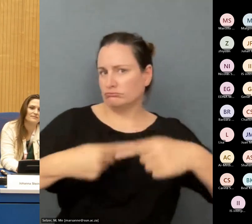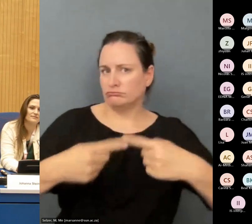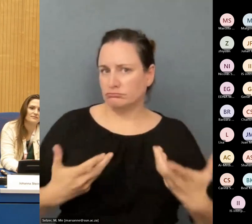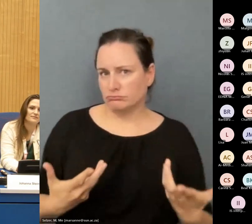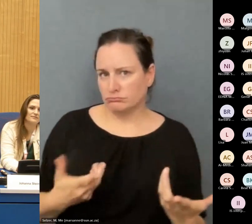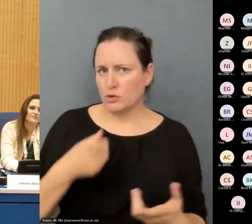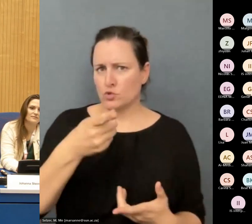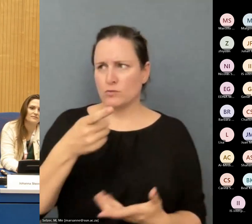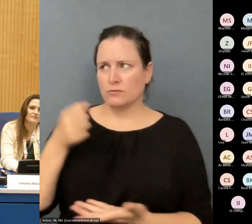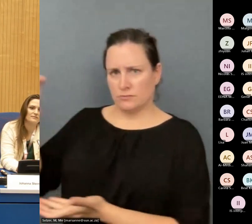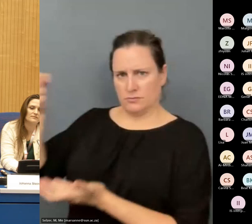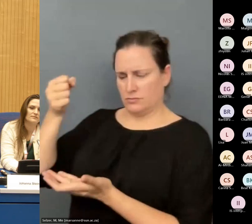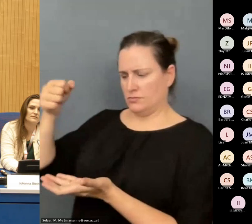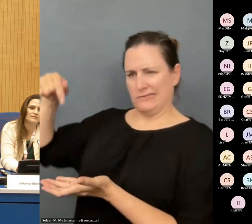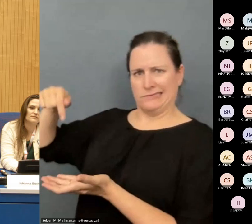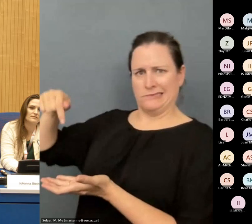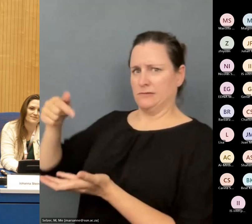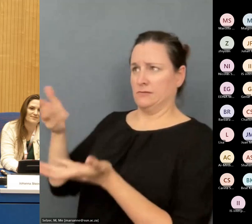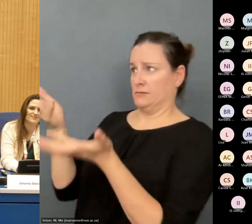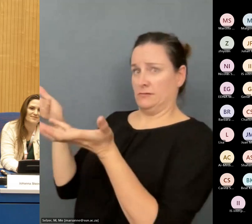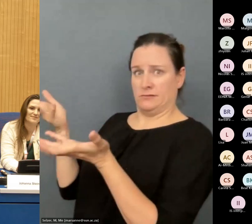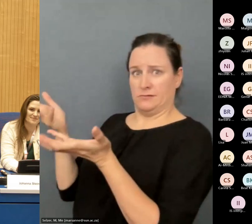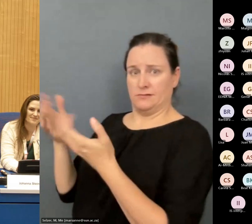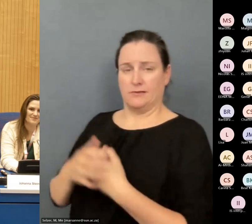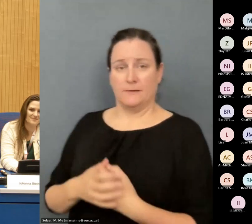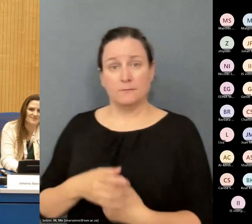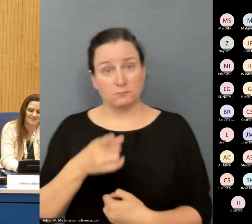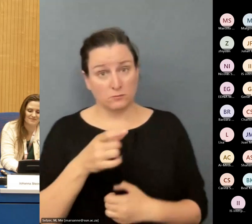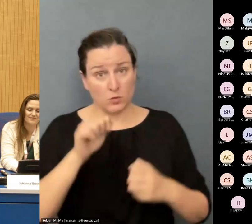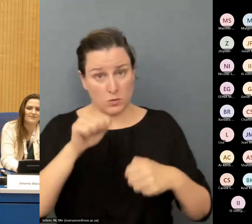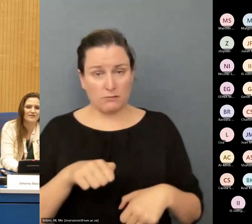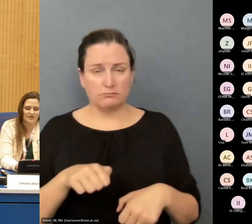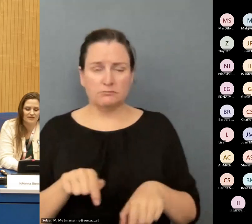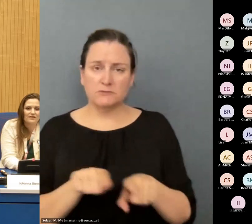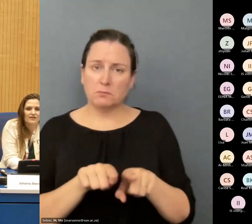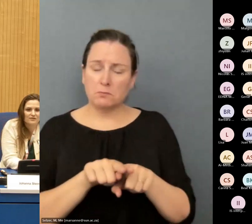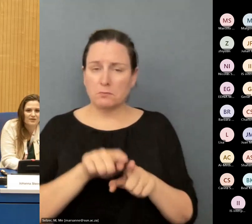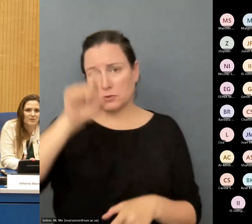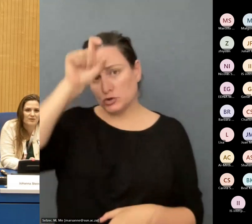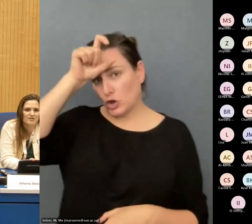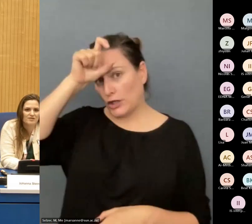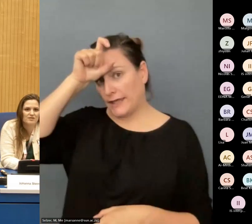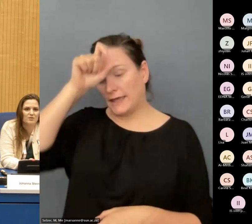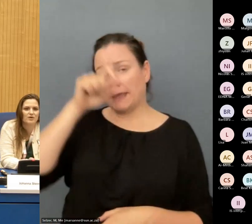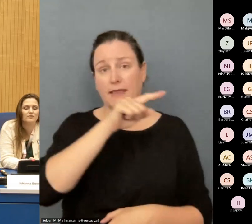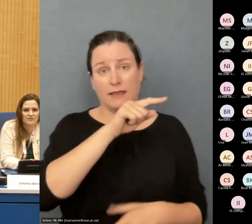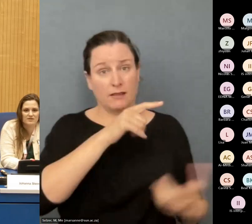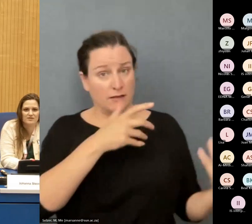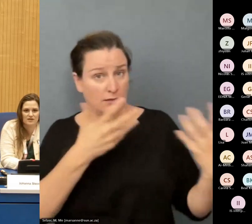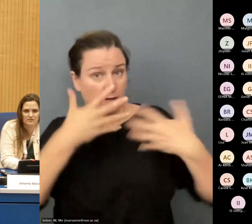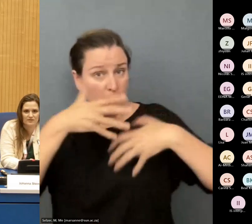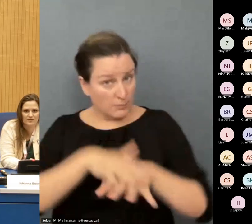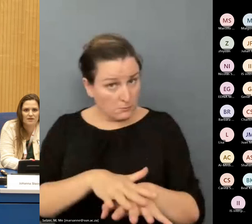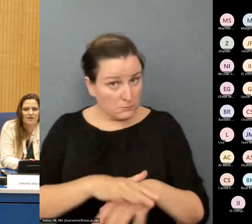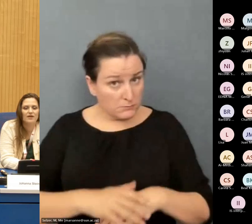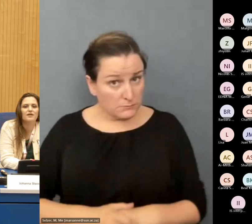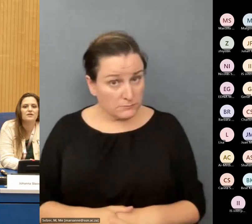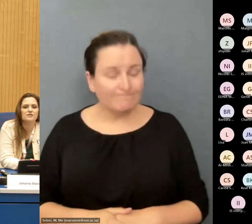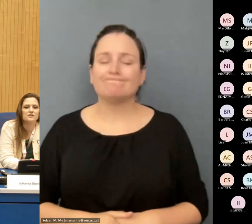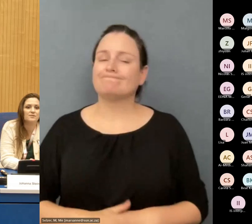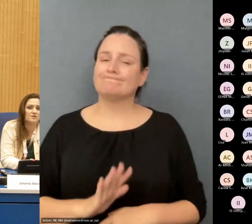to expand it to Turkish language in the future as well? Thank you for your question. So we're 100% self